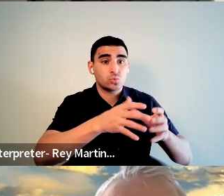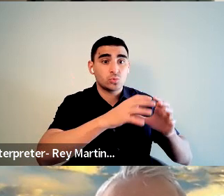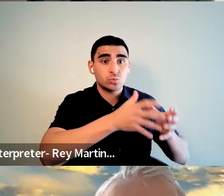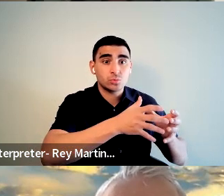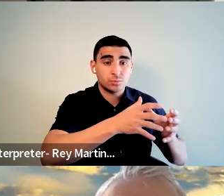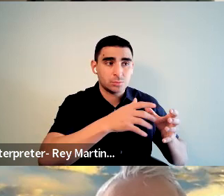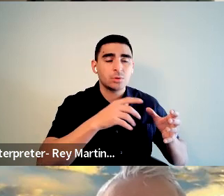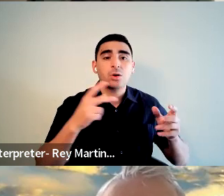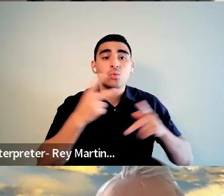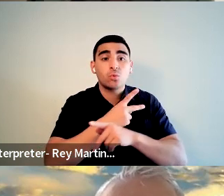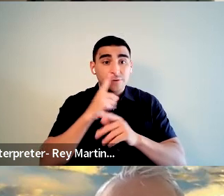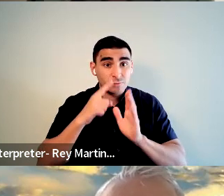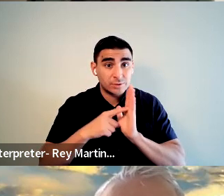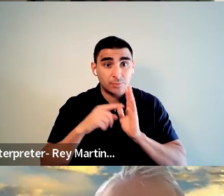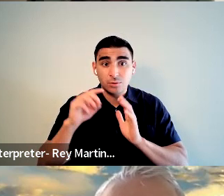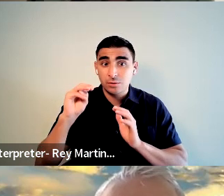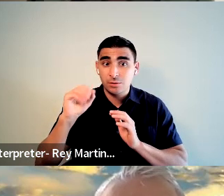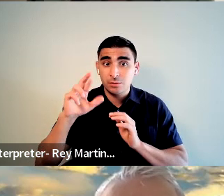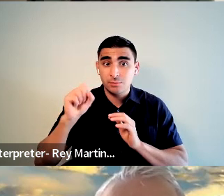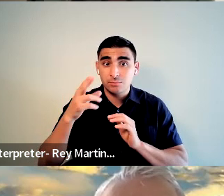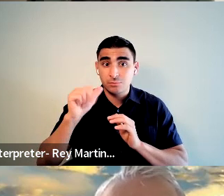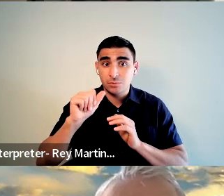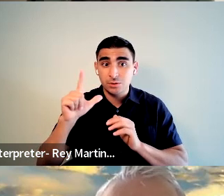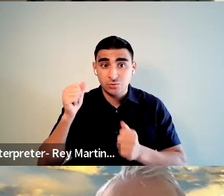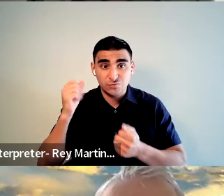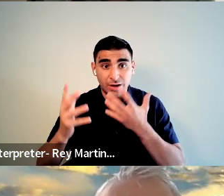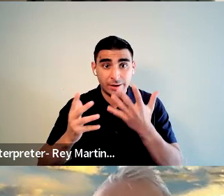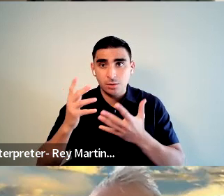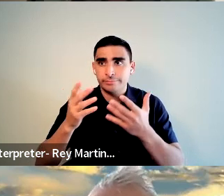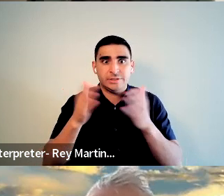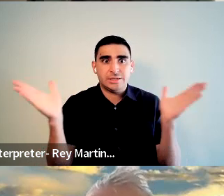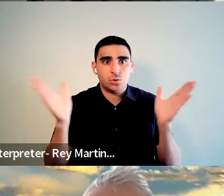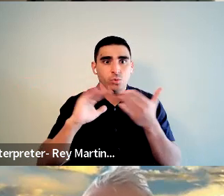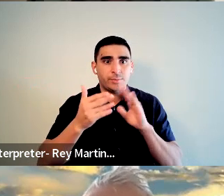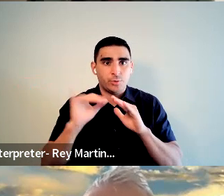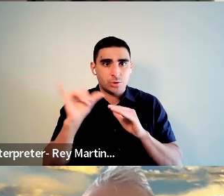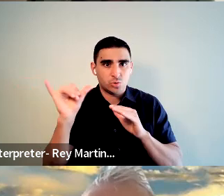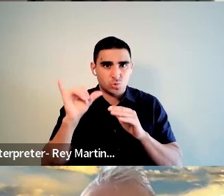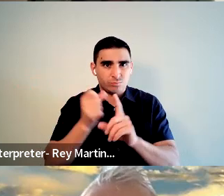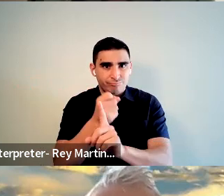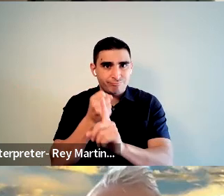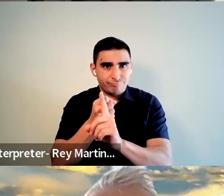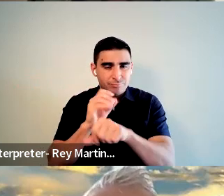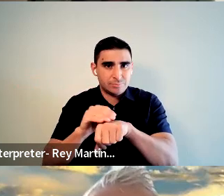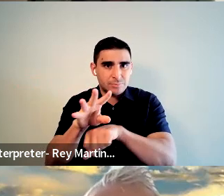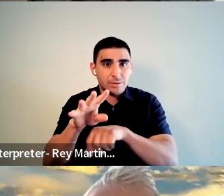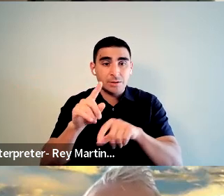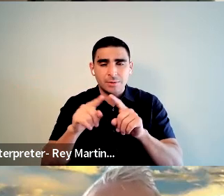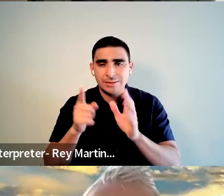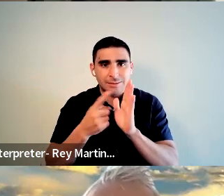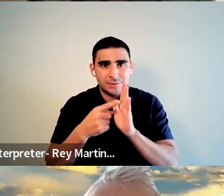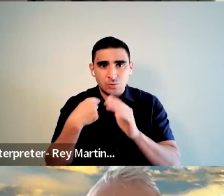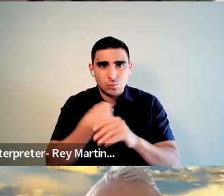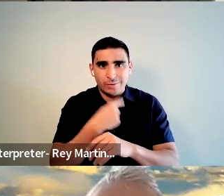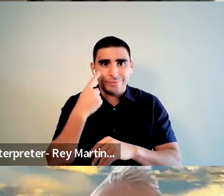Marshall Fire, where the broader community is also affected. And one doesn't know who the most affected individuals